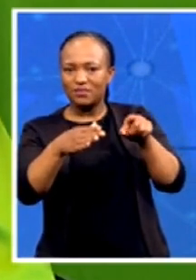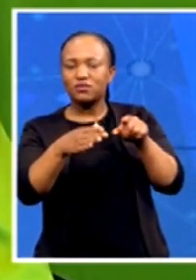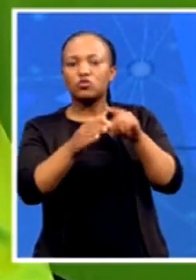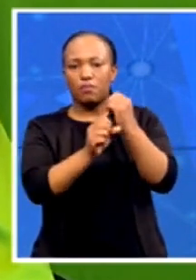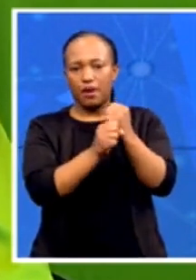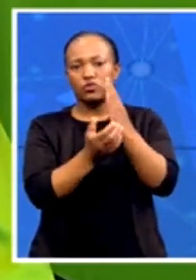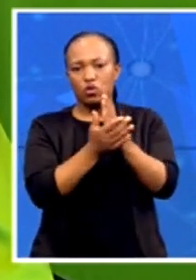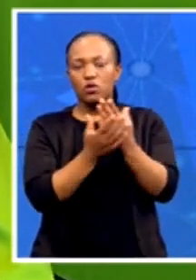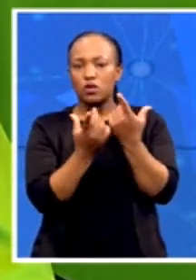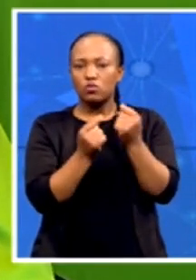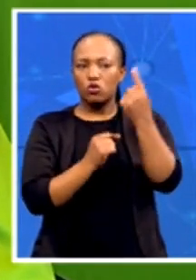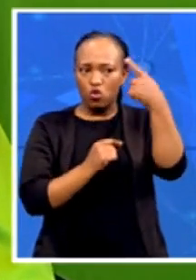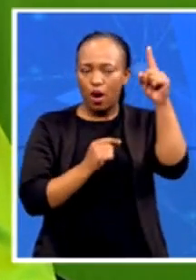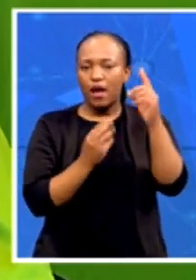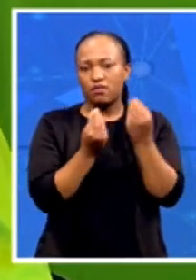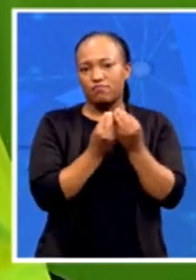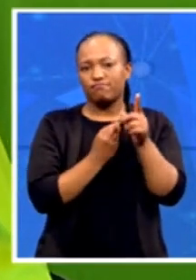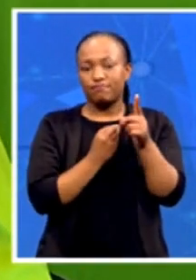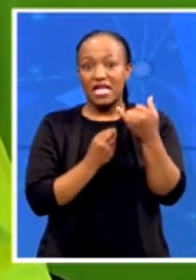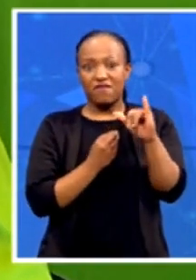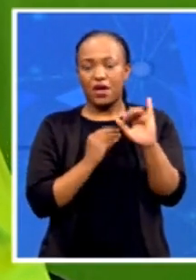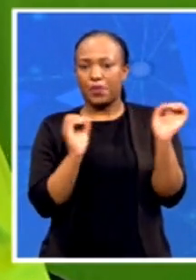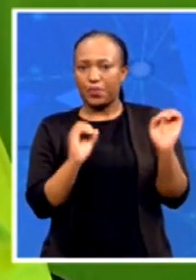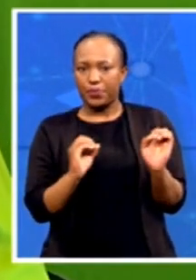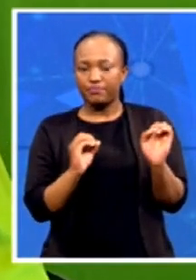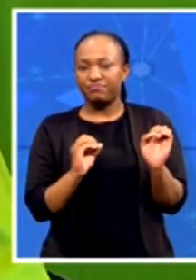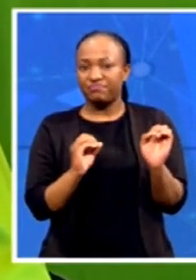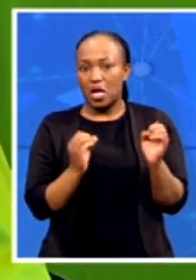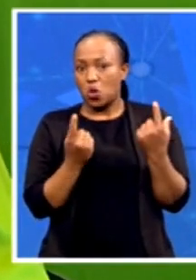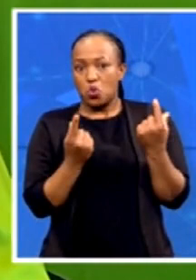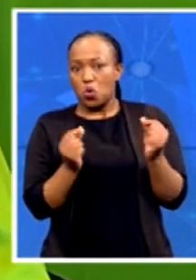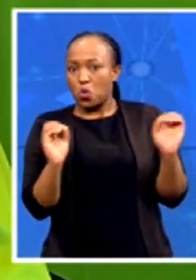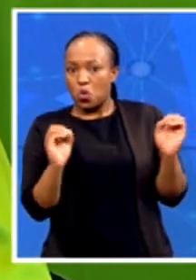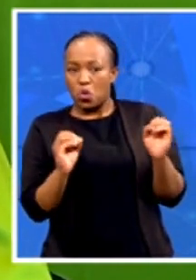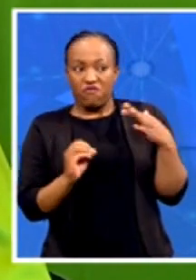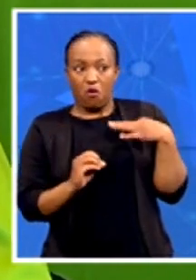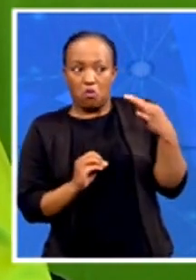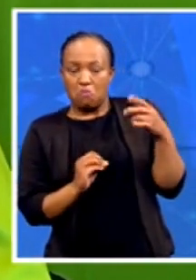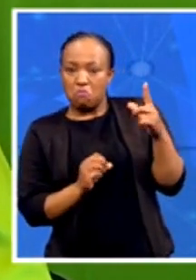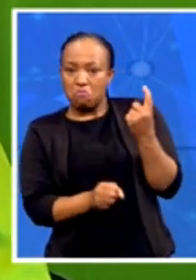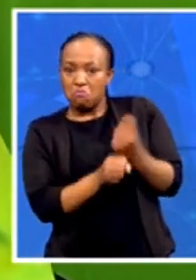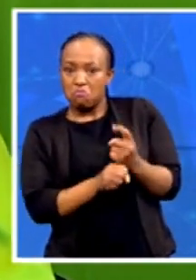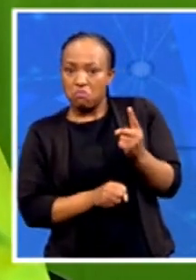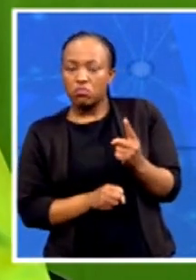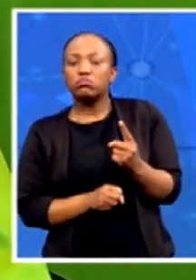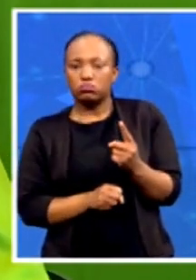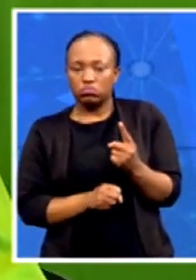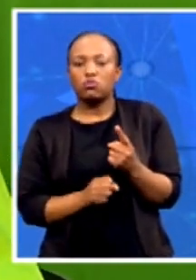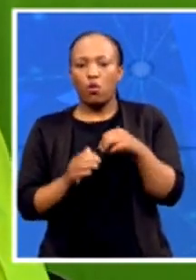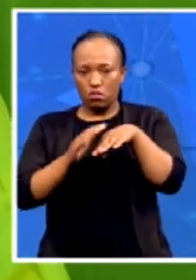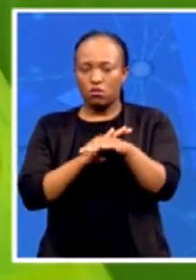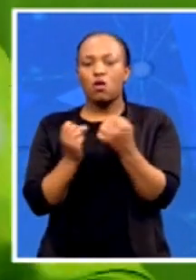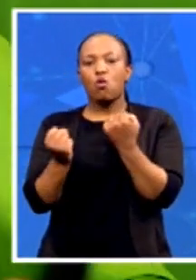if not, they are not willing to do it voluntarily, then we'll use our courts to force them to do so. Thank you very